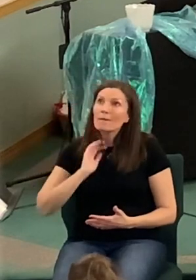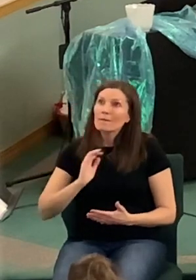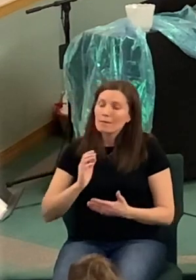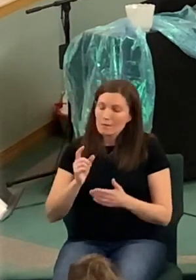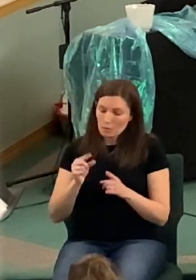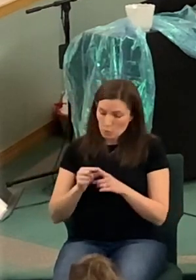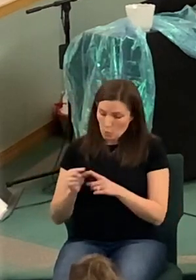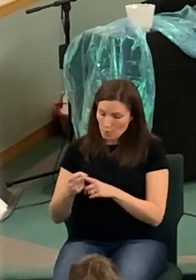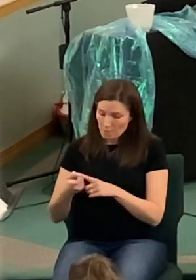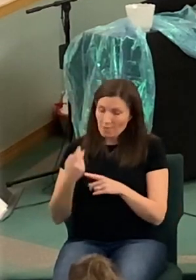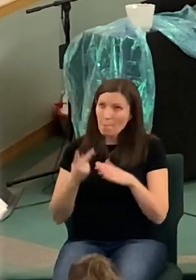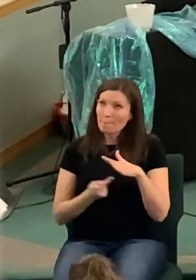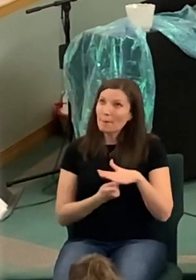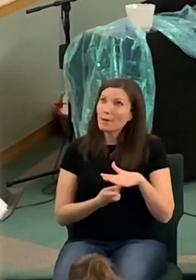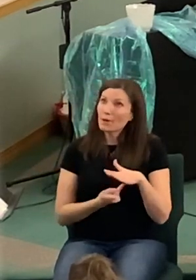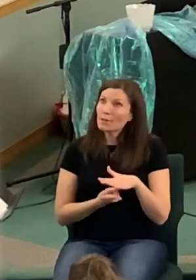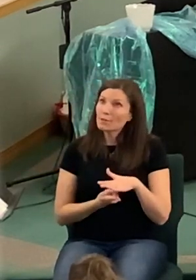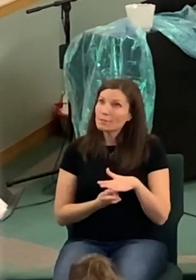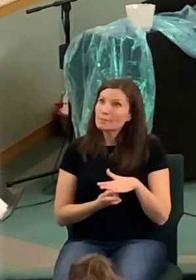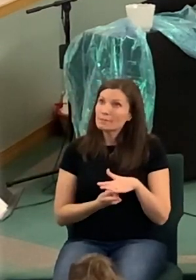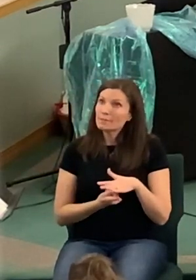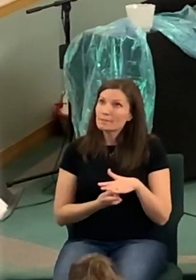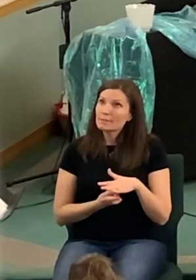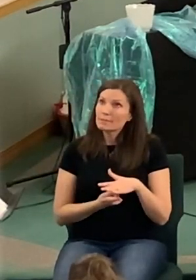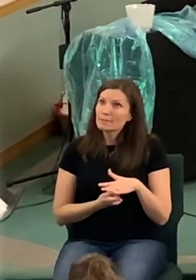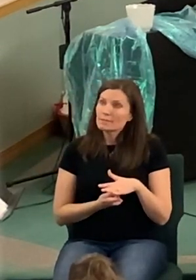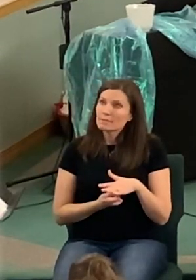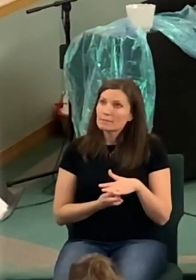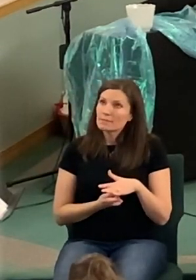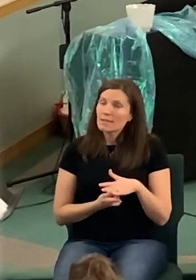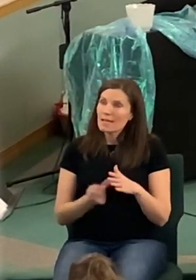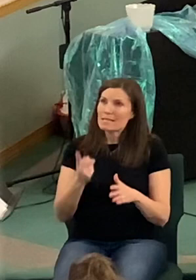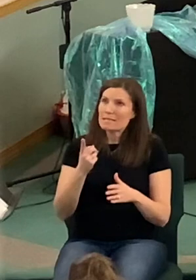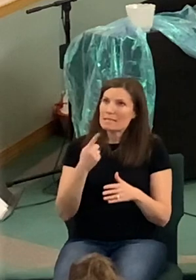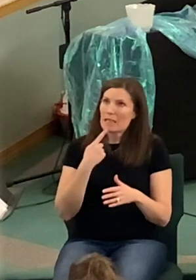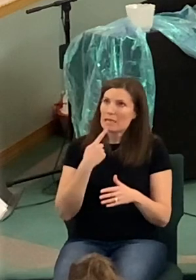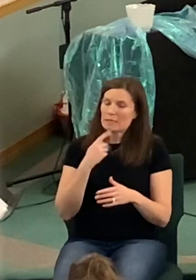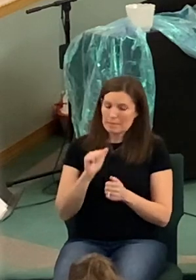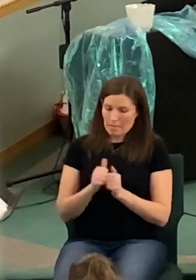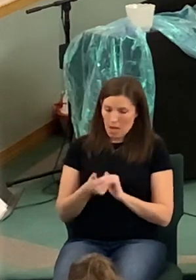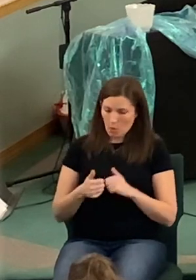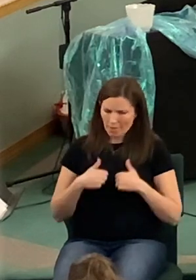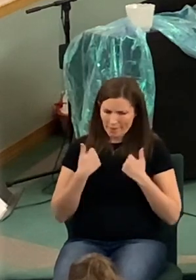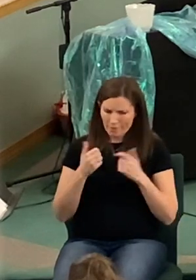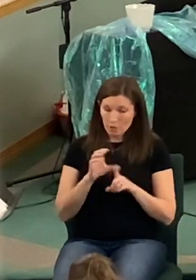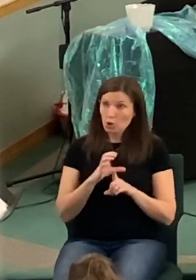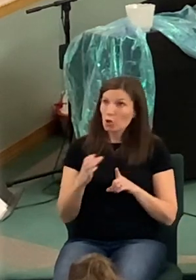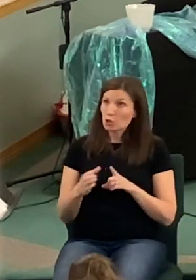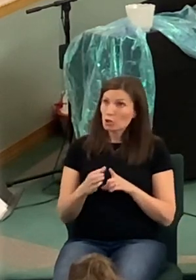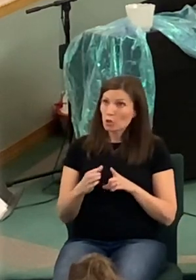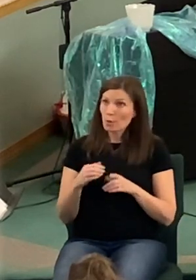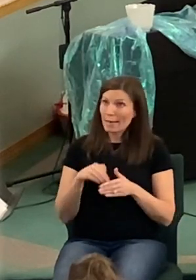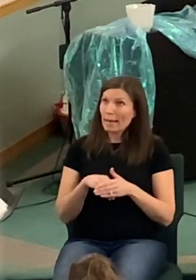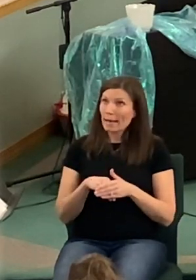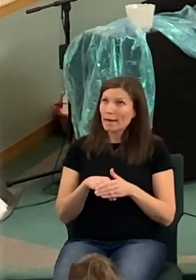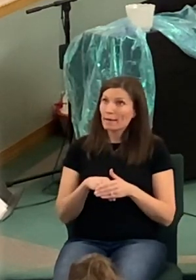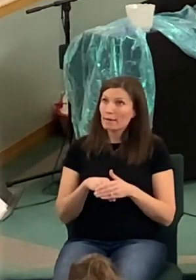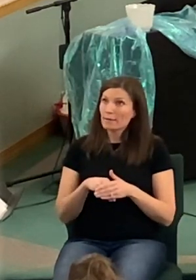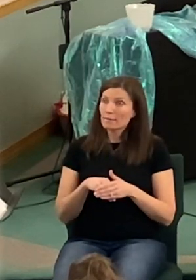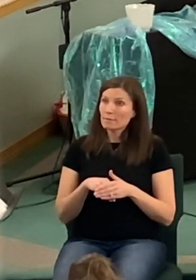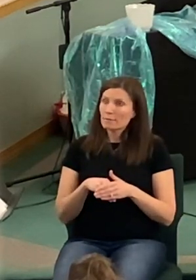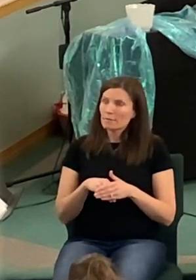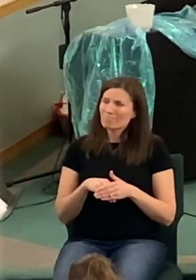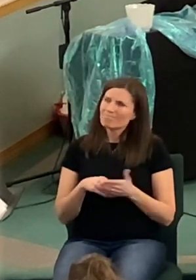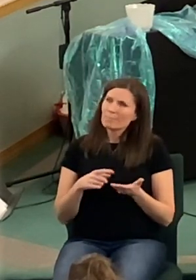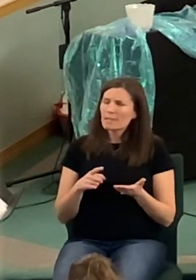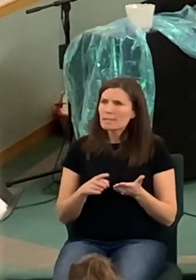these words from the Apostle Paul that tell us how to live in the culture we're in that sometimes